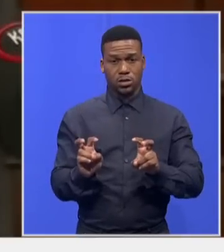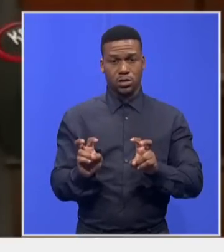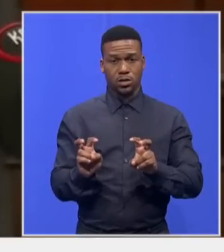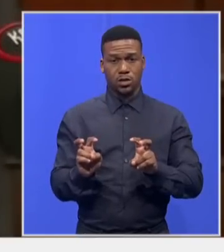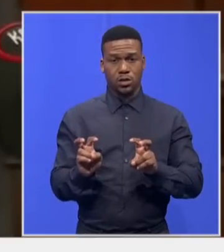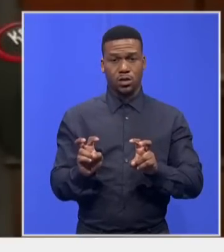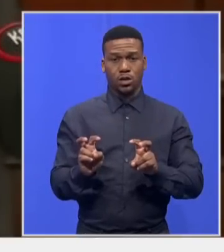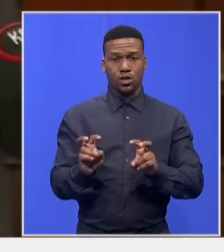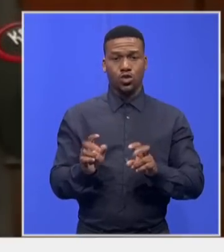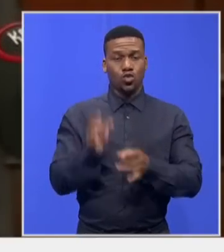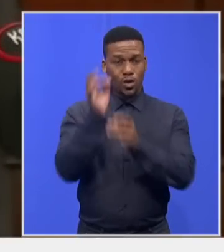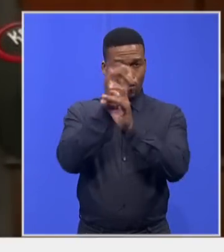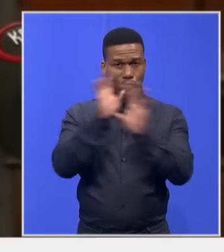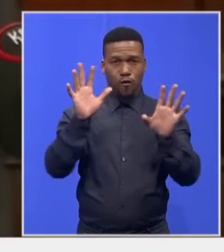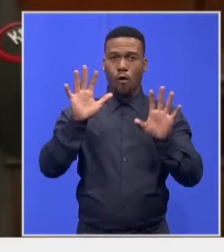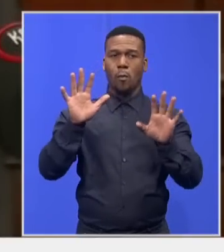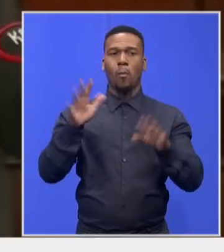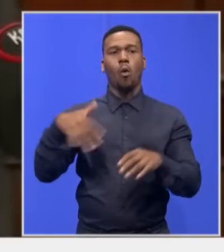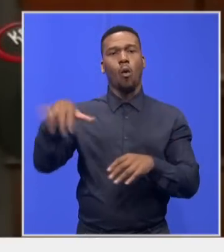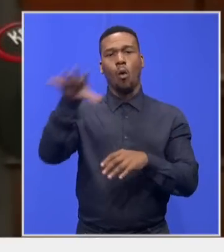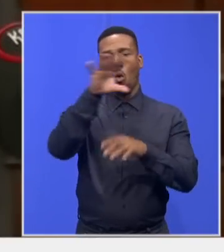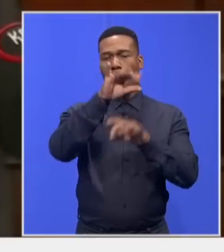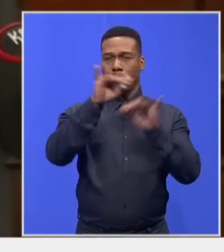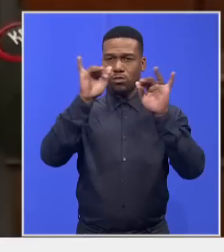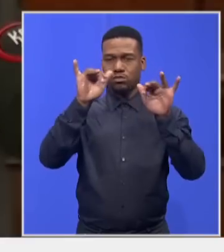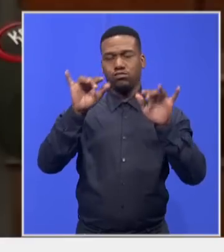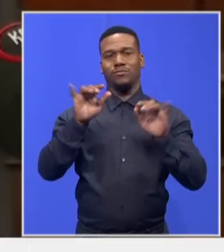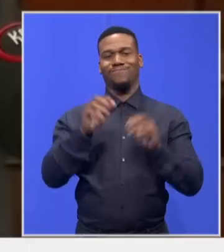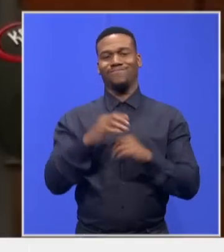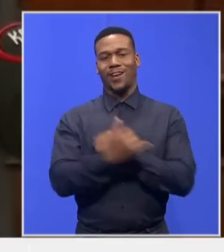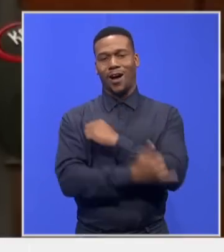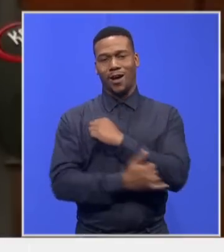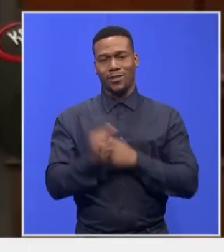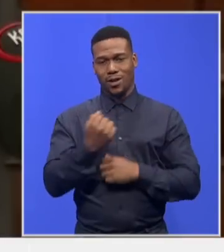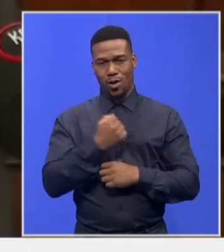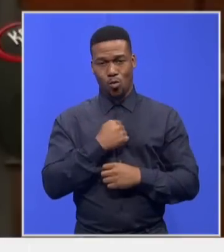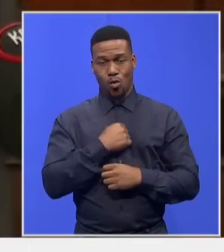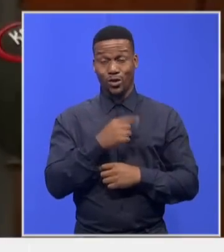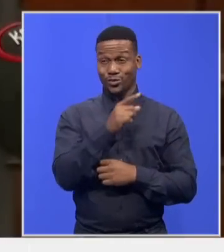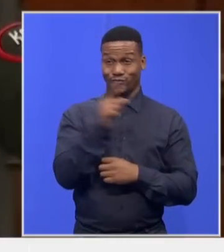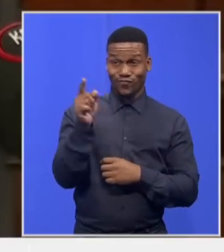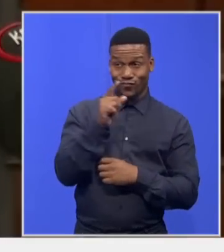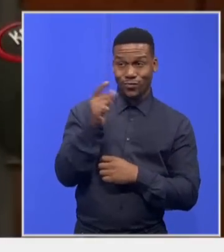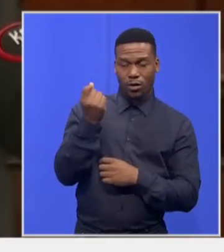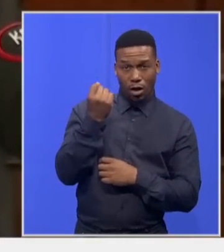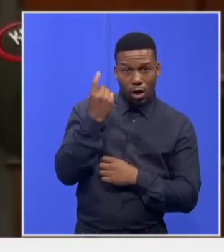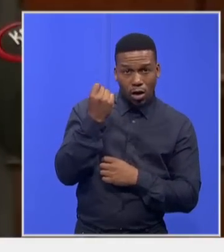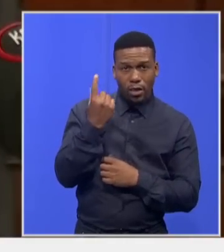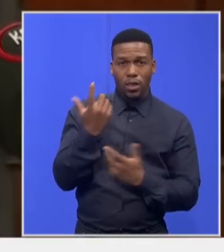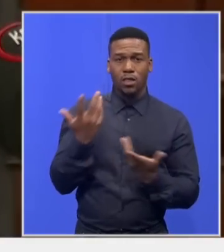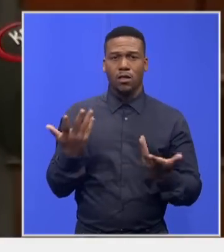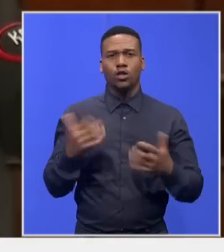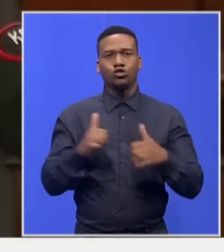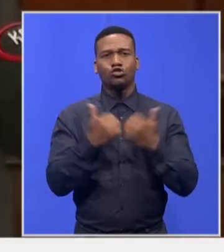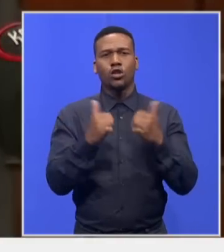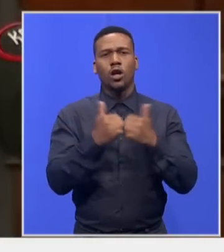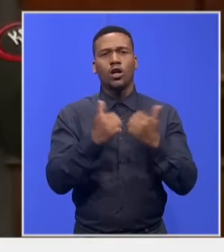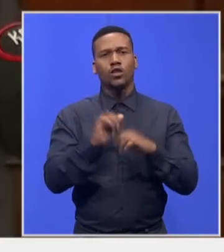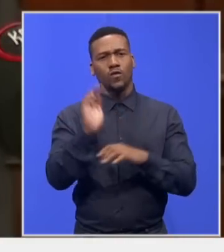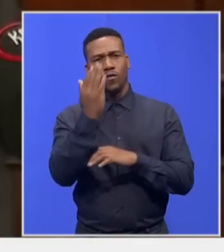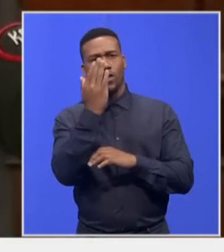whole country, so that there's a better appreciation of the extent of the challenge or the crisis that